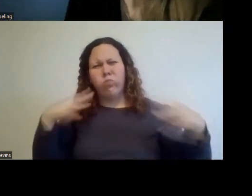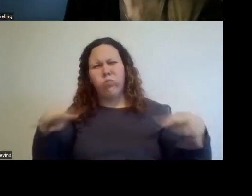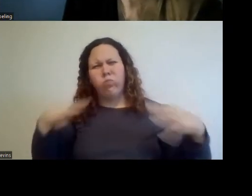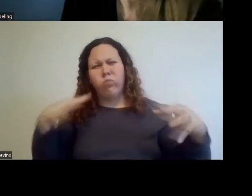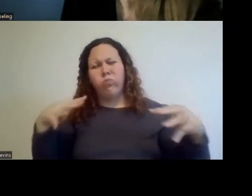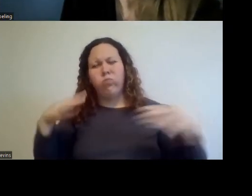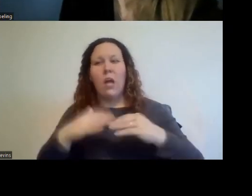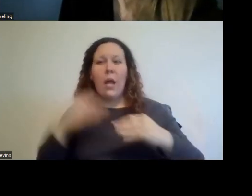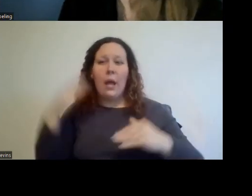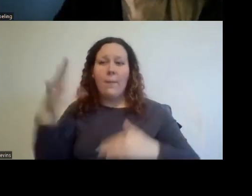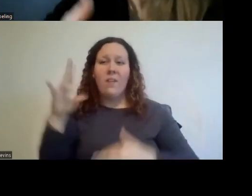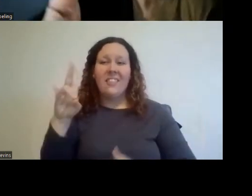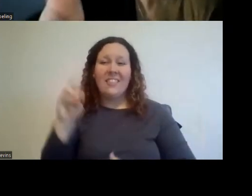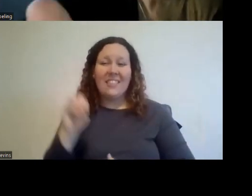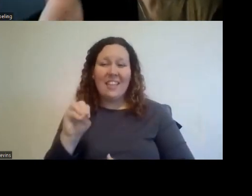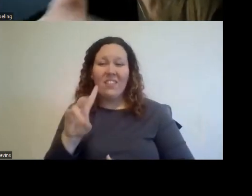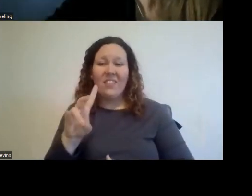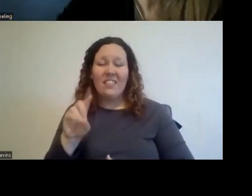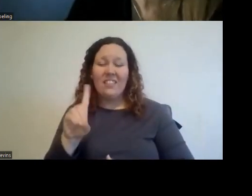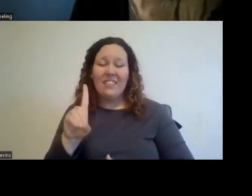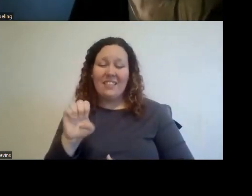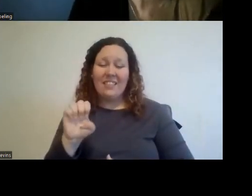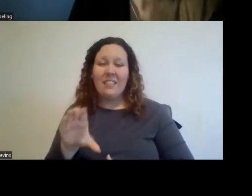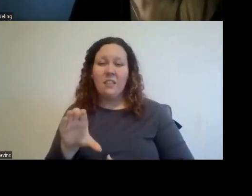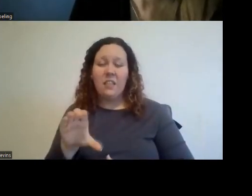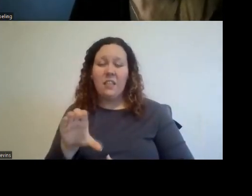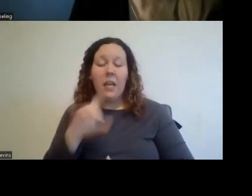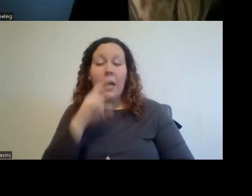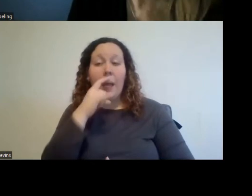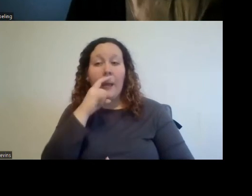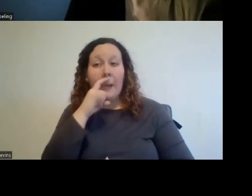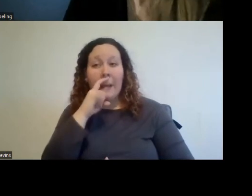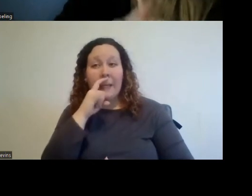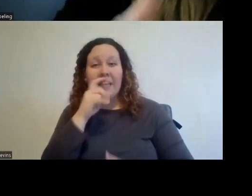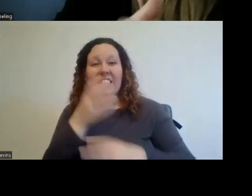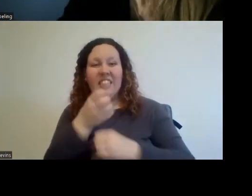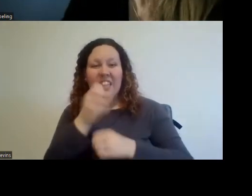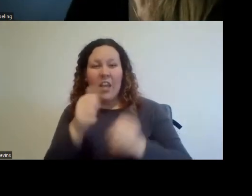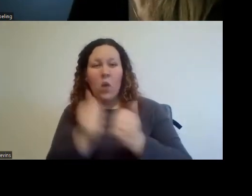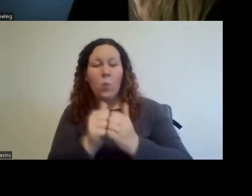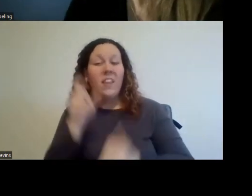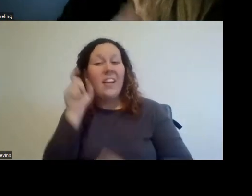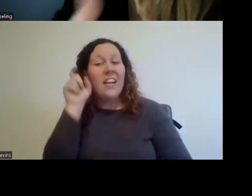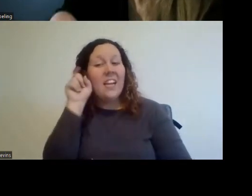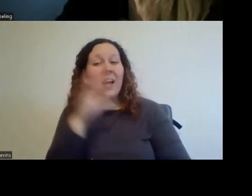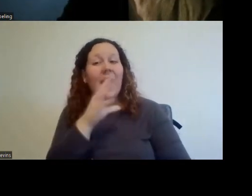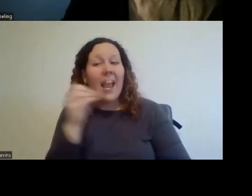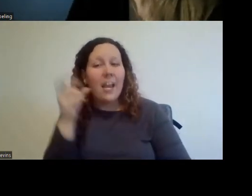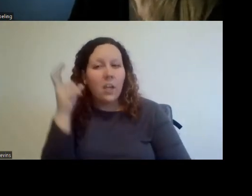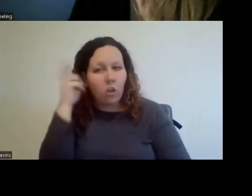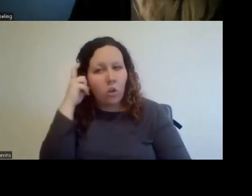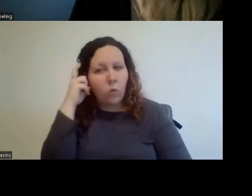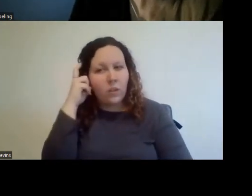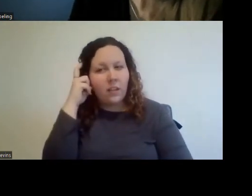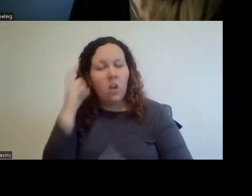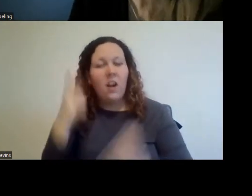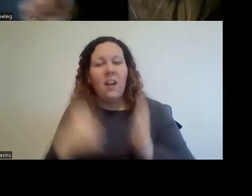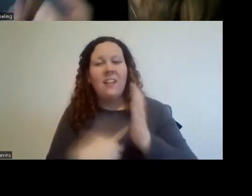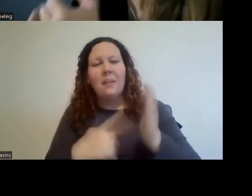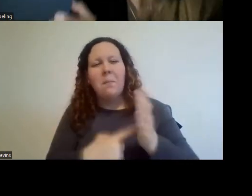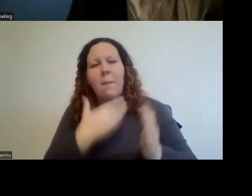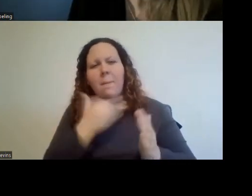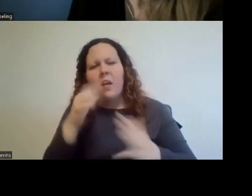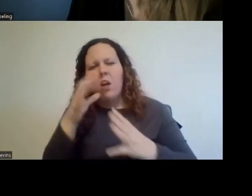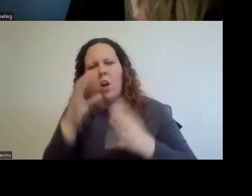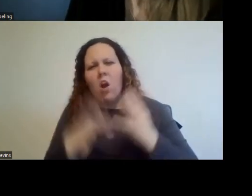decibels. So, and kids get that with their hearing aids and their cochlear implants, and sometimes it's a better option because